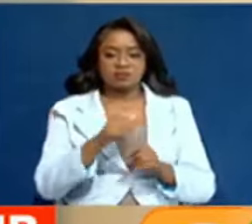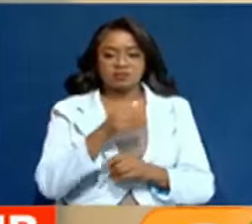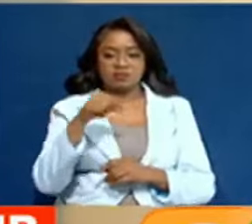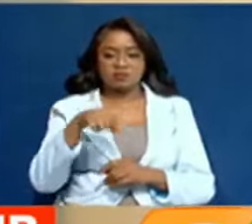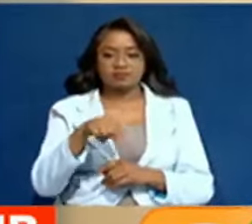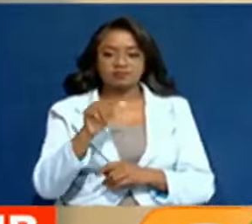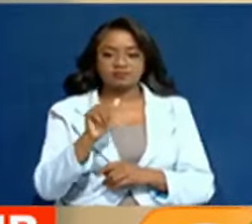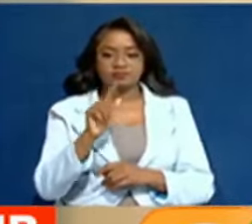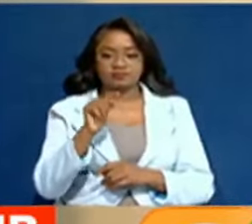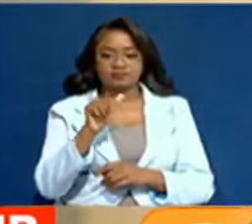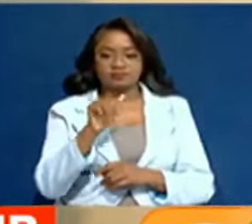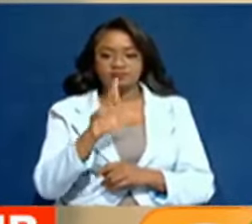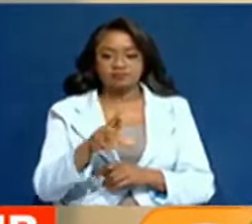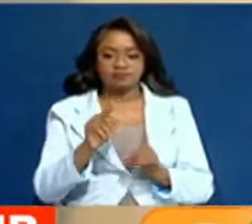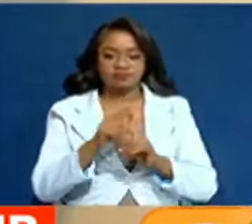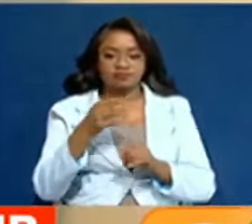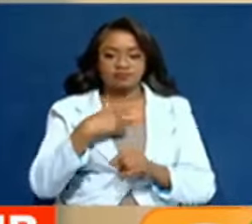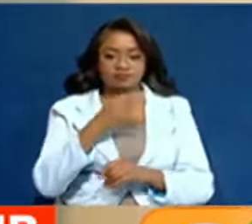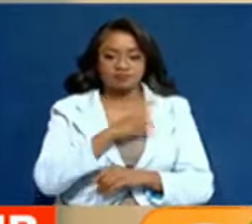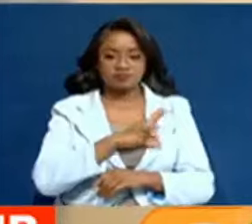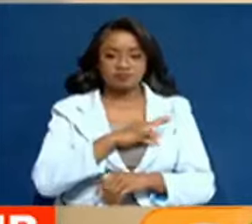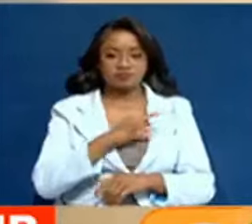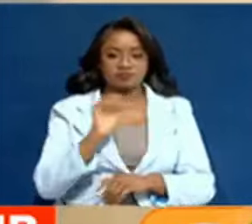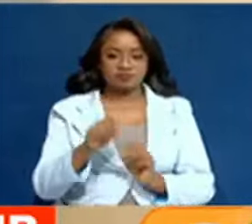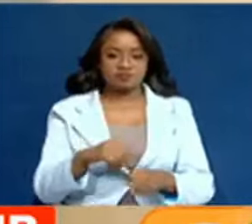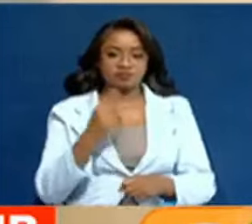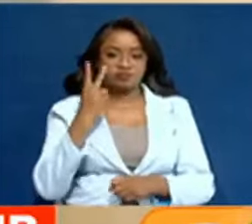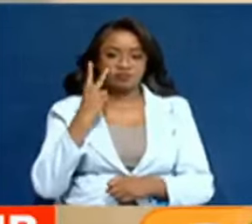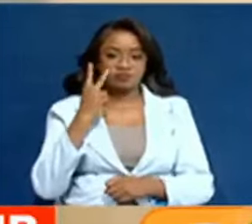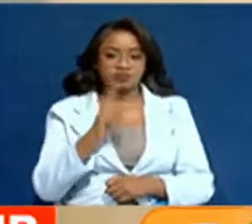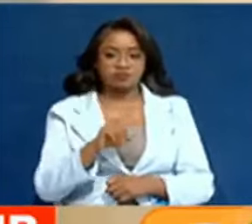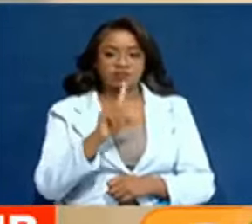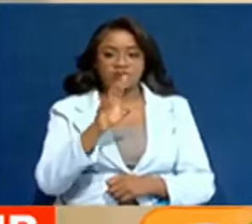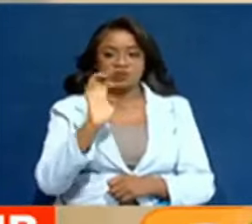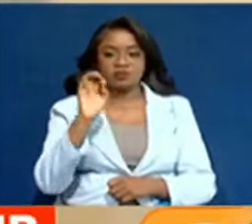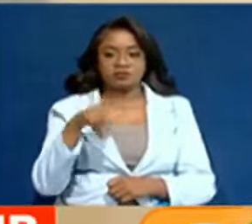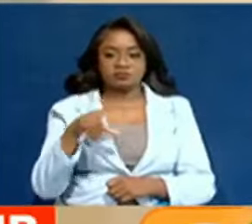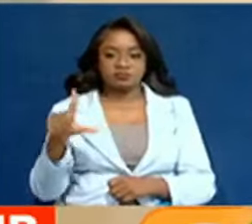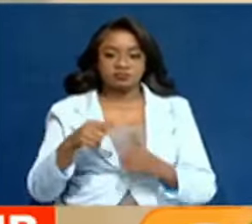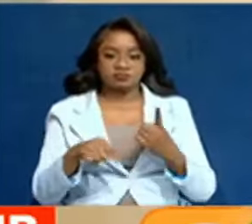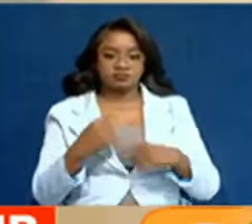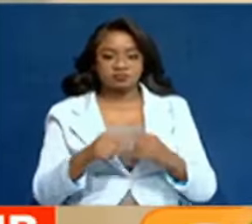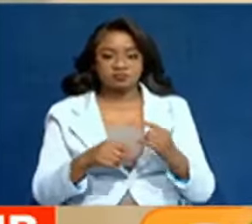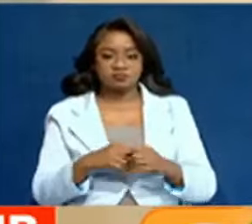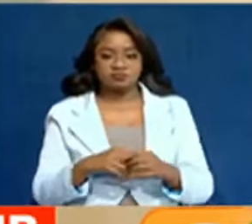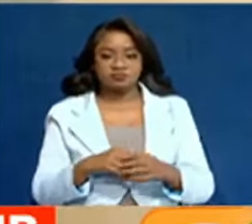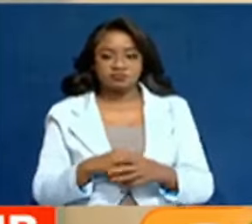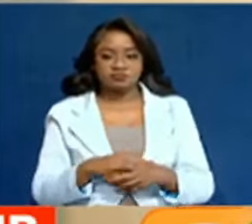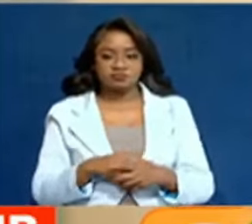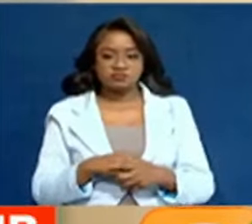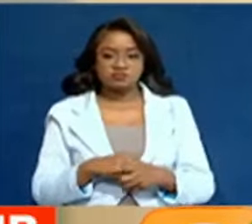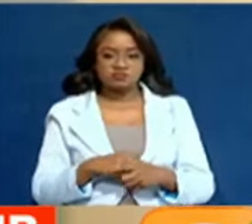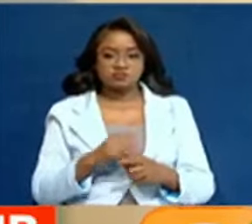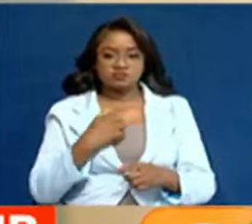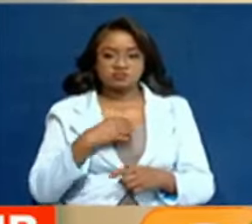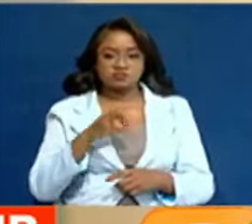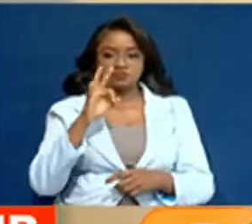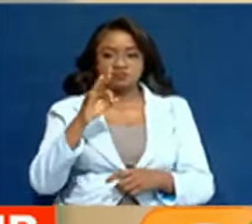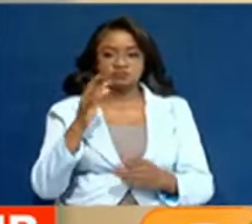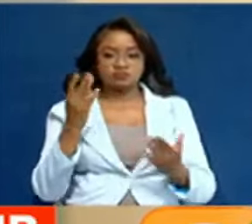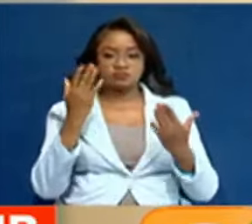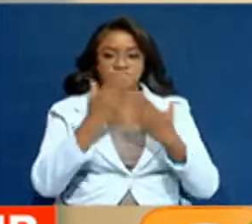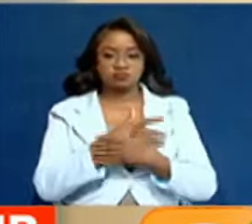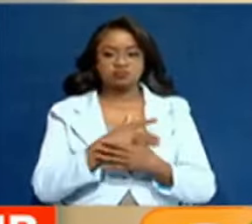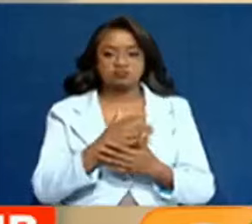and comes with the benefit of watching one EPL match. It also covers the return flight, 3 nights accommodation and a city tour